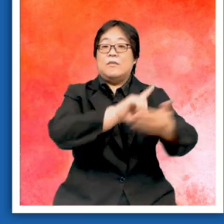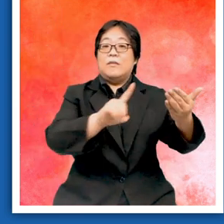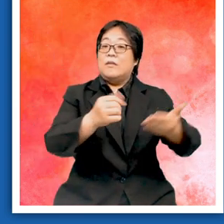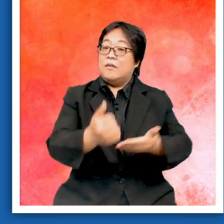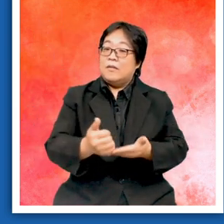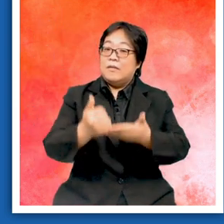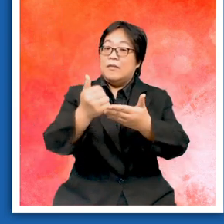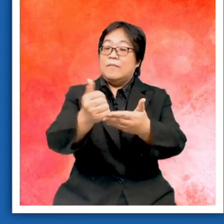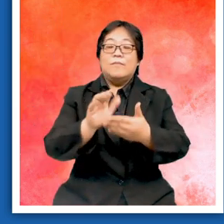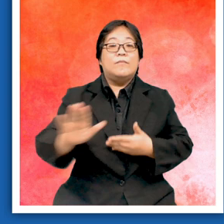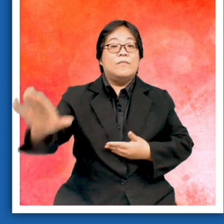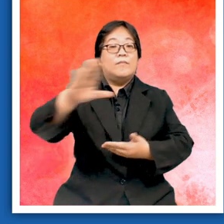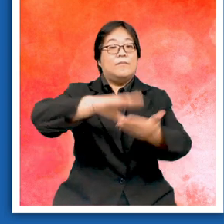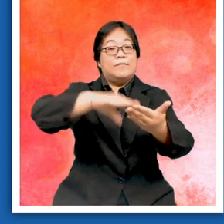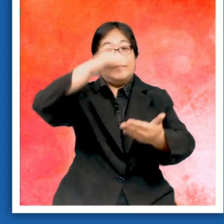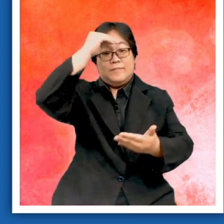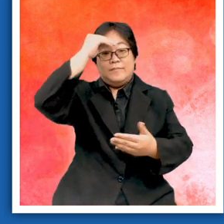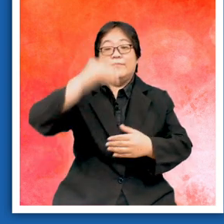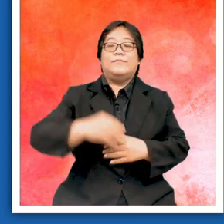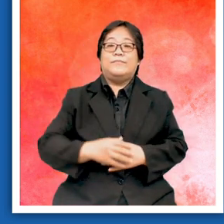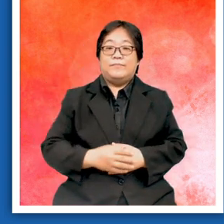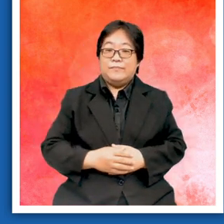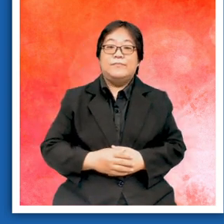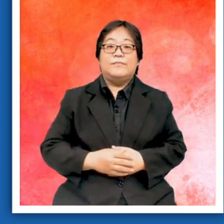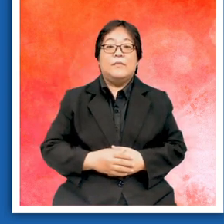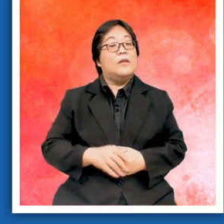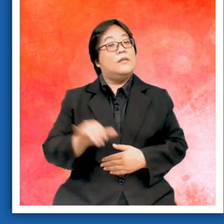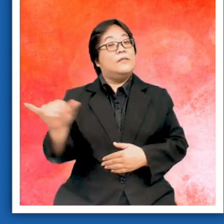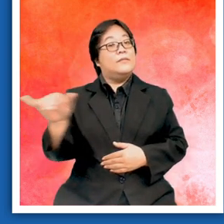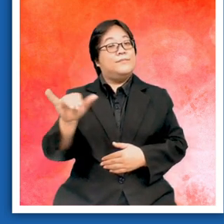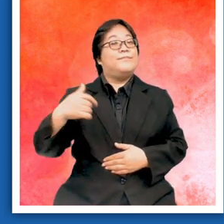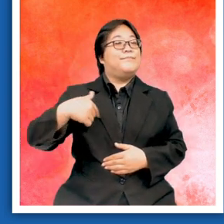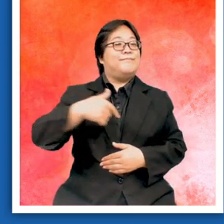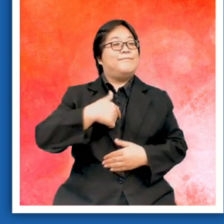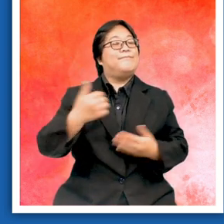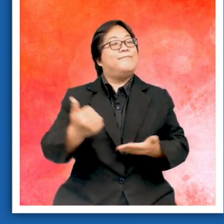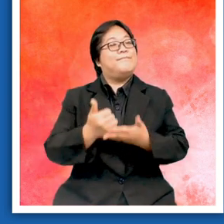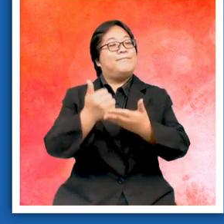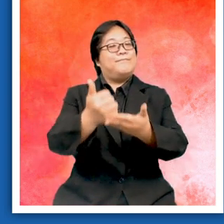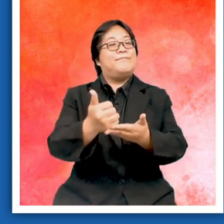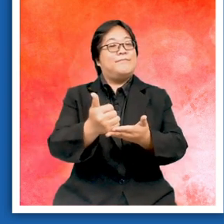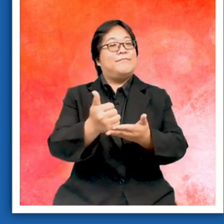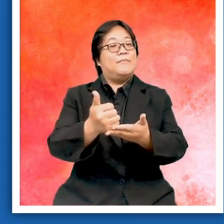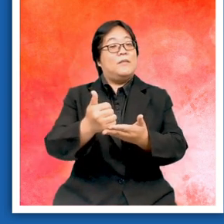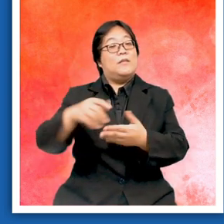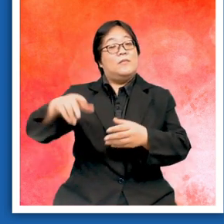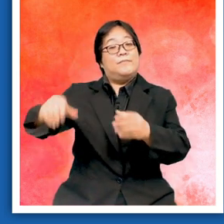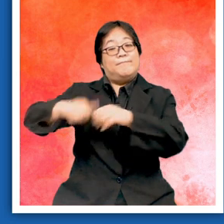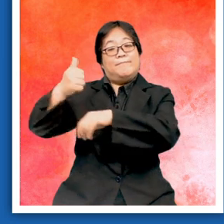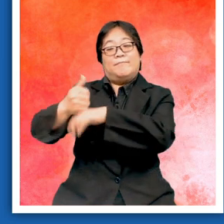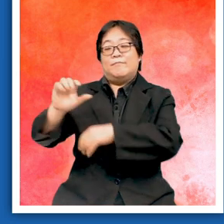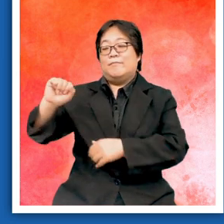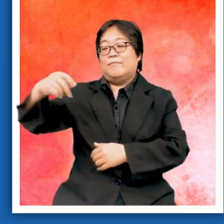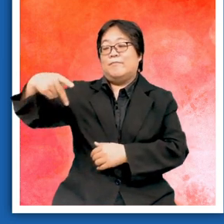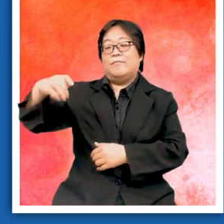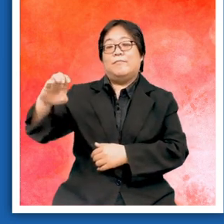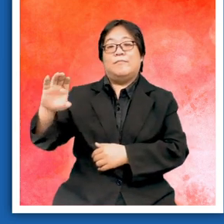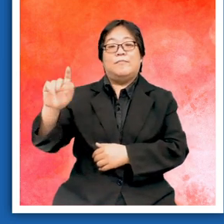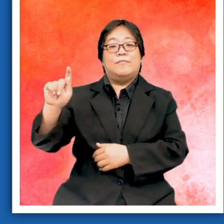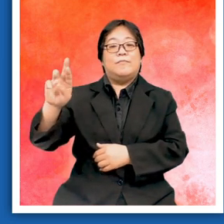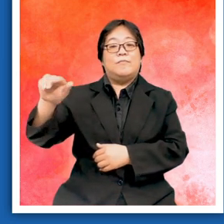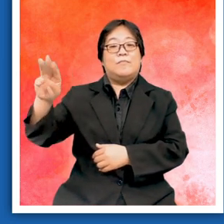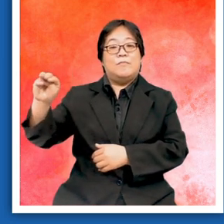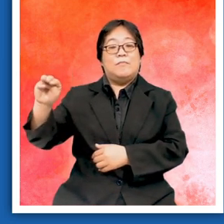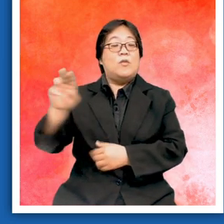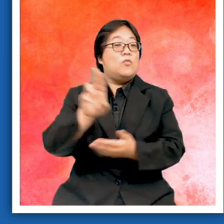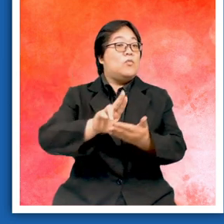facilitate your learning effectively. As well as, we act as the owner of Spectrum, the university's LMS